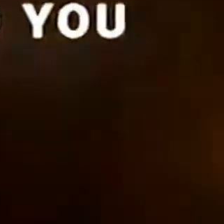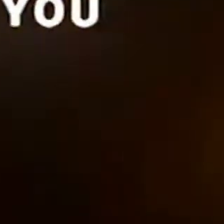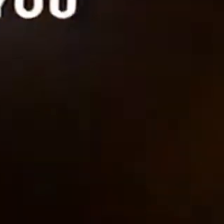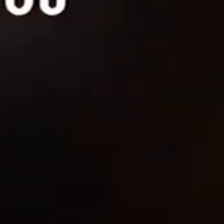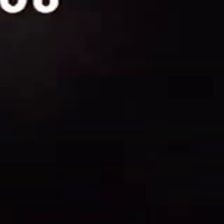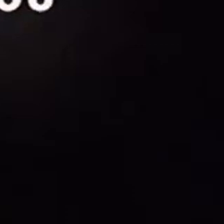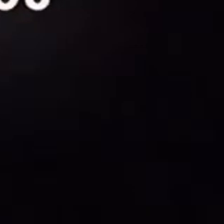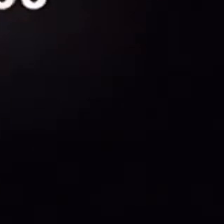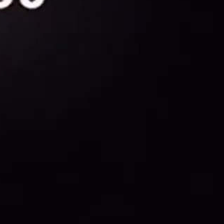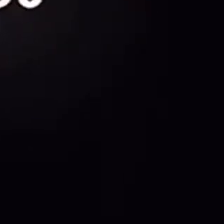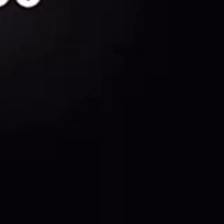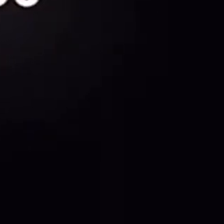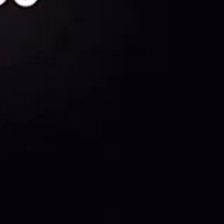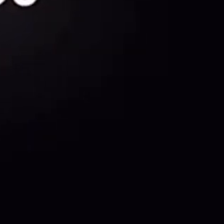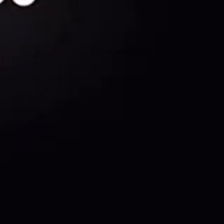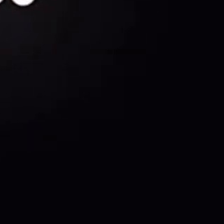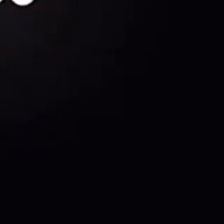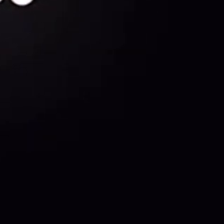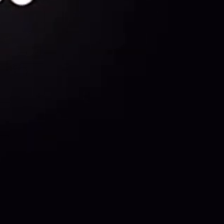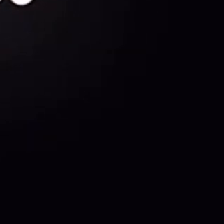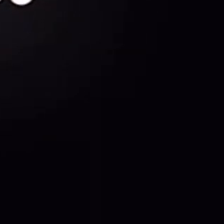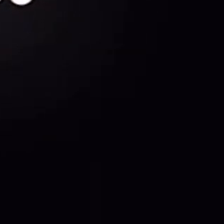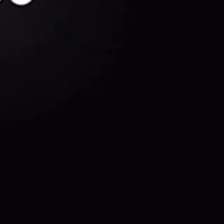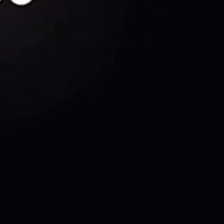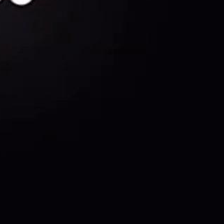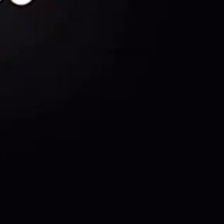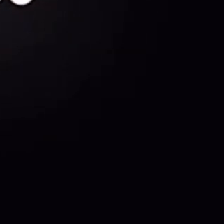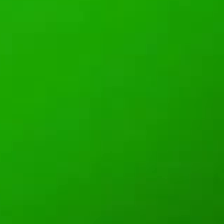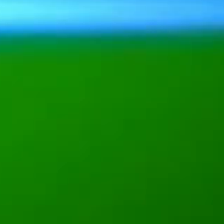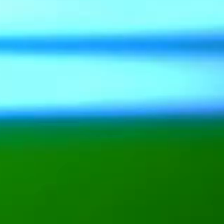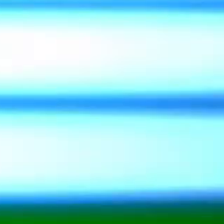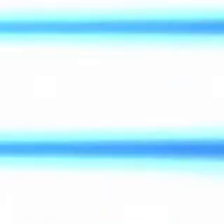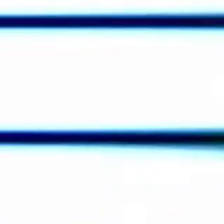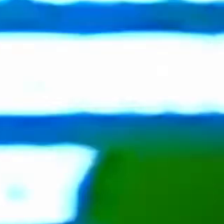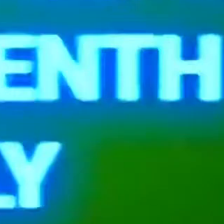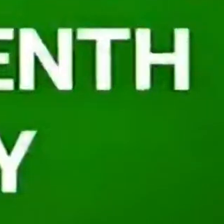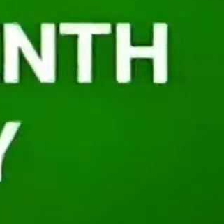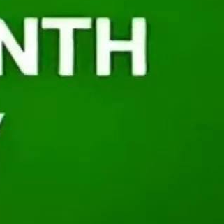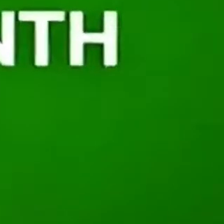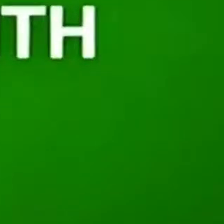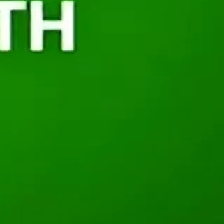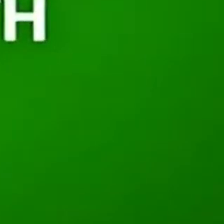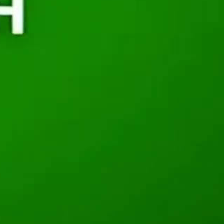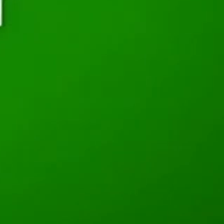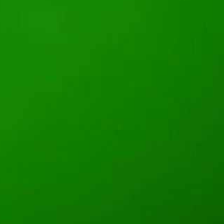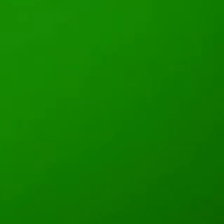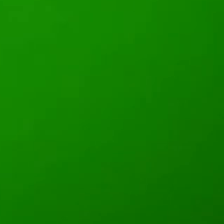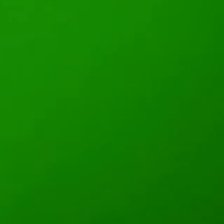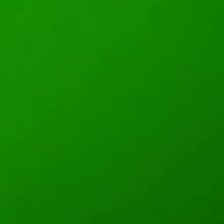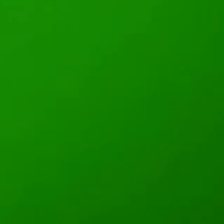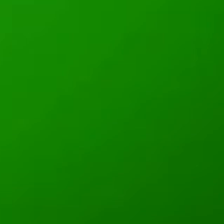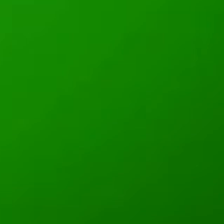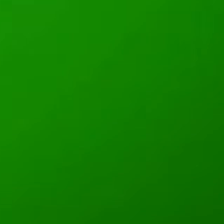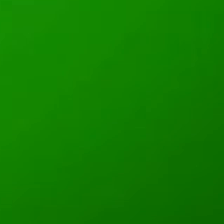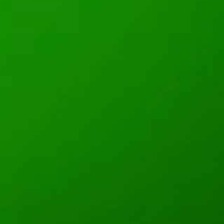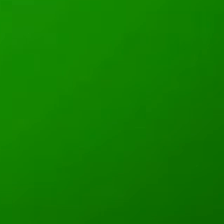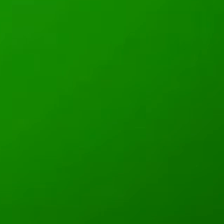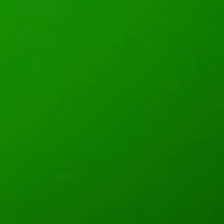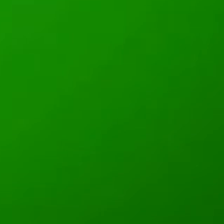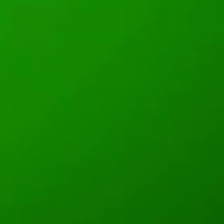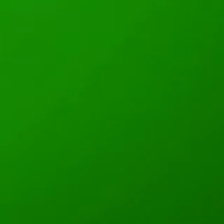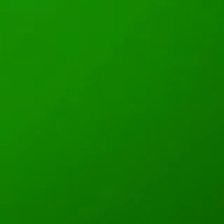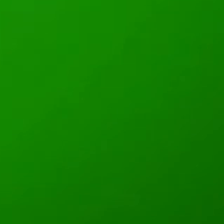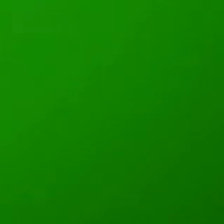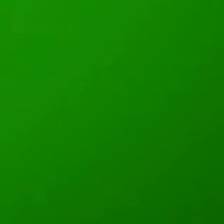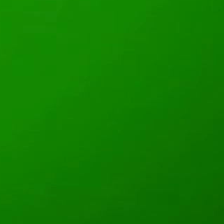Here is an announcement from National Assembly. The following committee meetings of the standing committees for the third session of